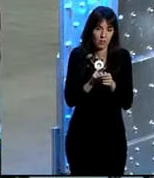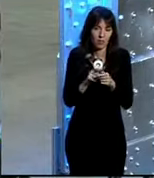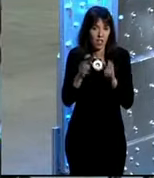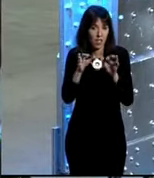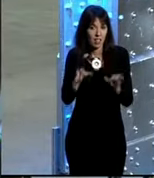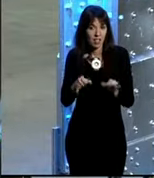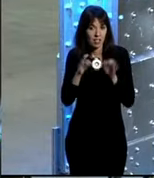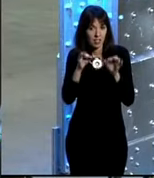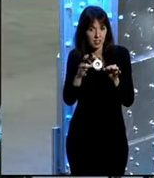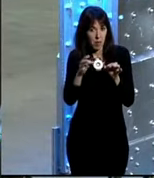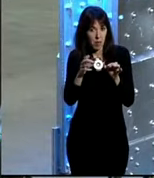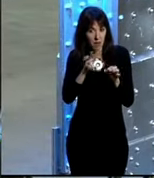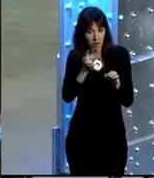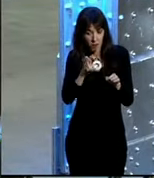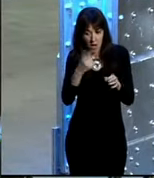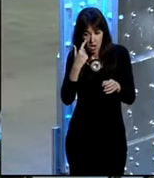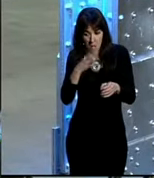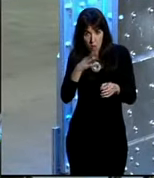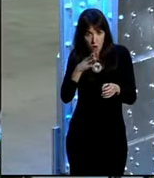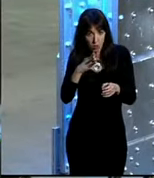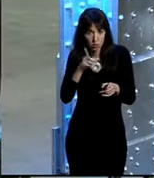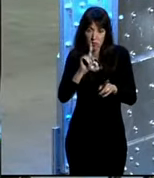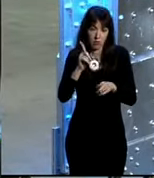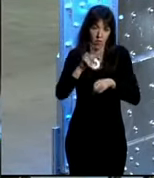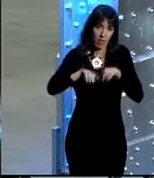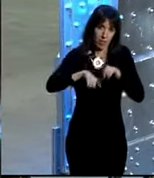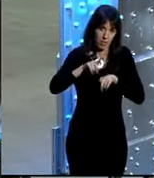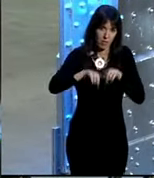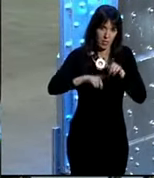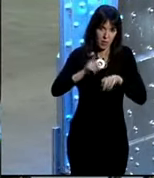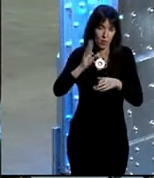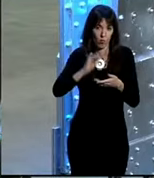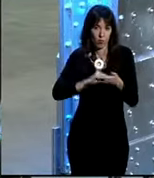key aspect that doesn't always make sense,